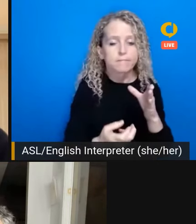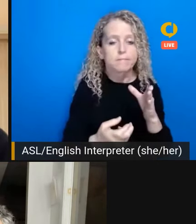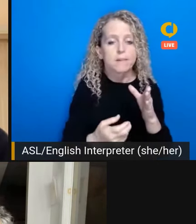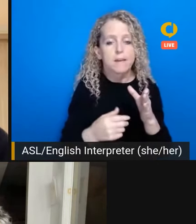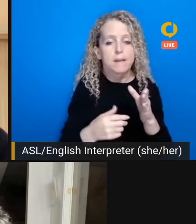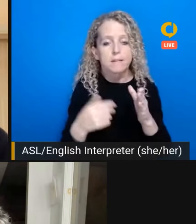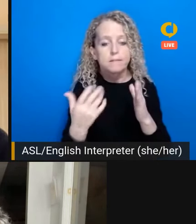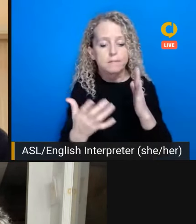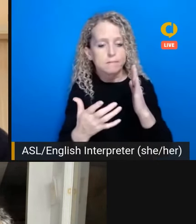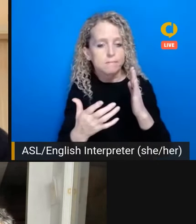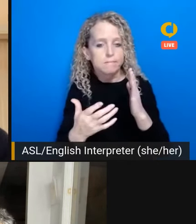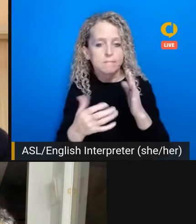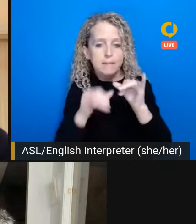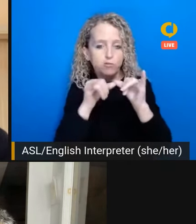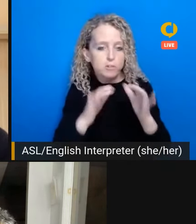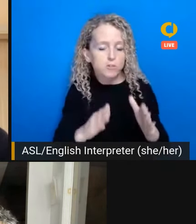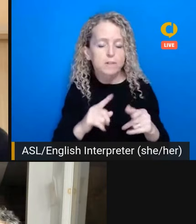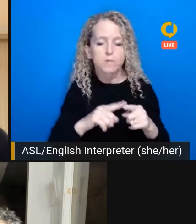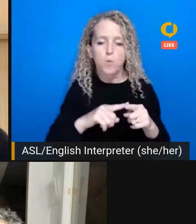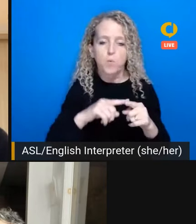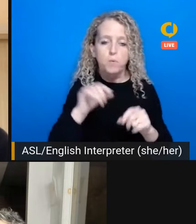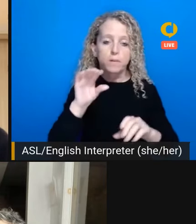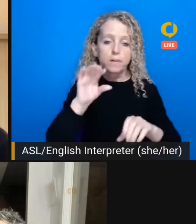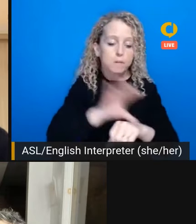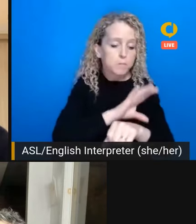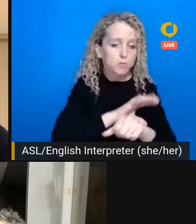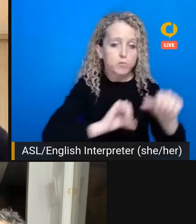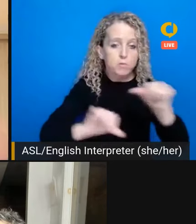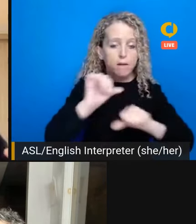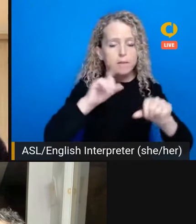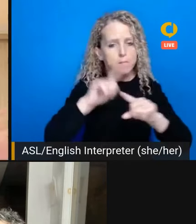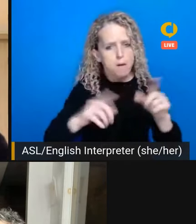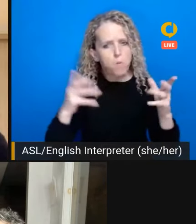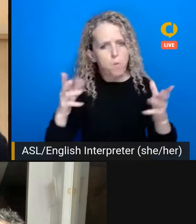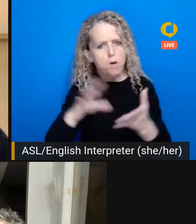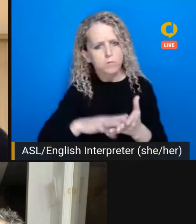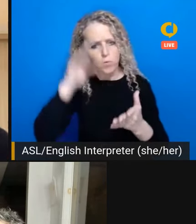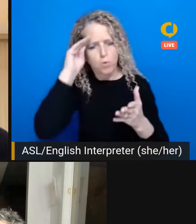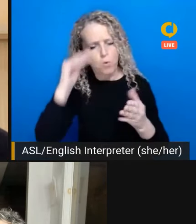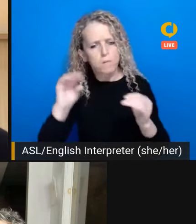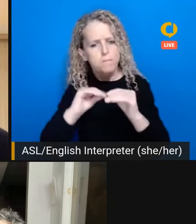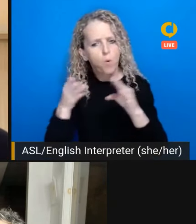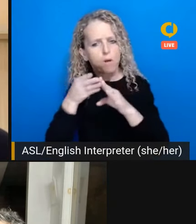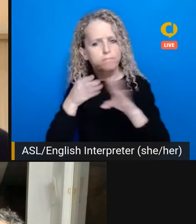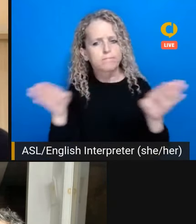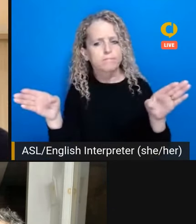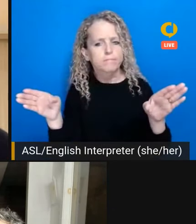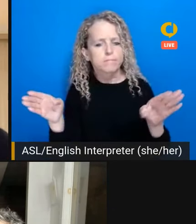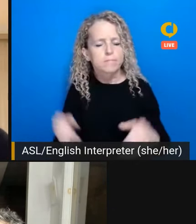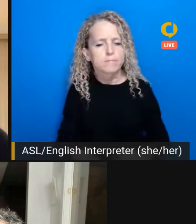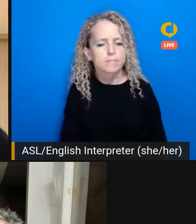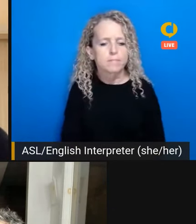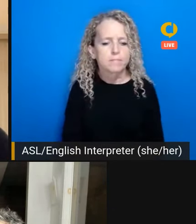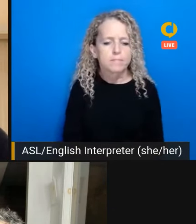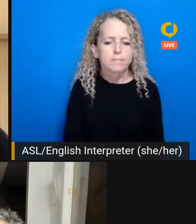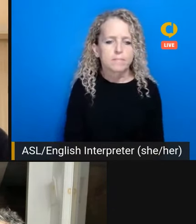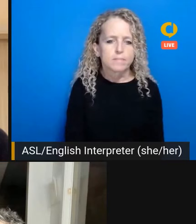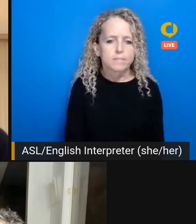a literacy and get an idea about the ground, so to speak, in this field. And